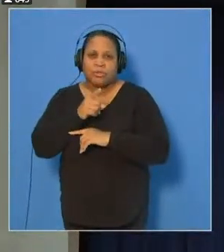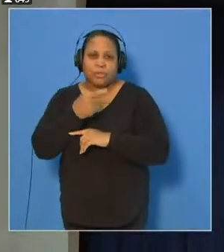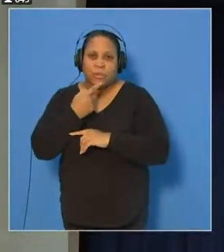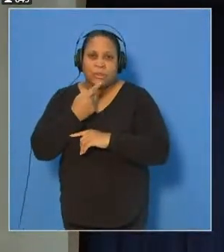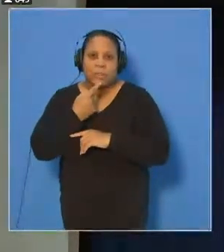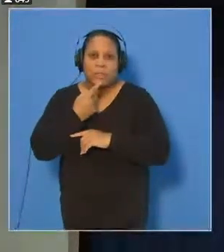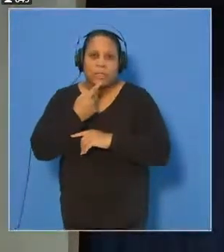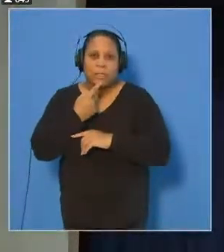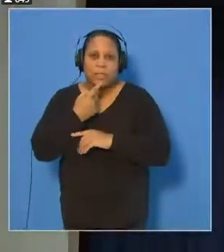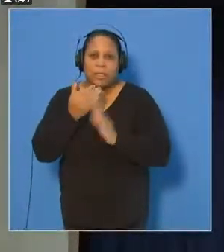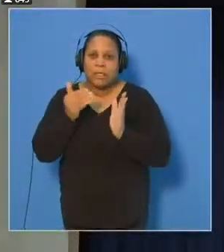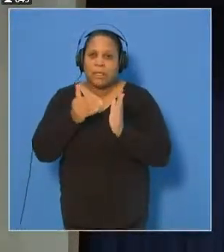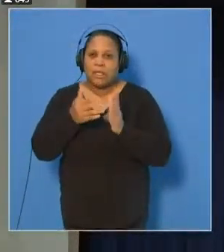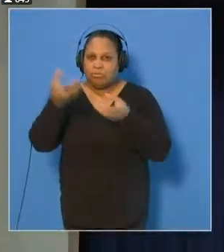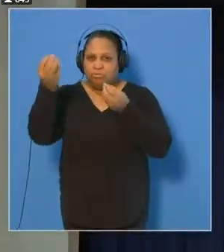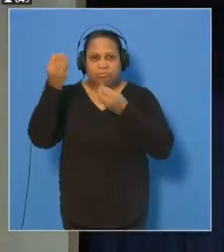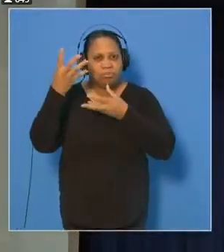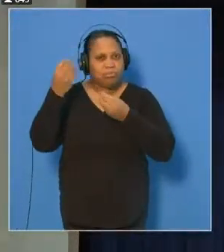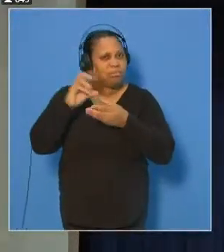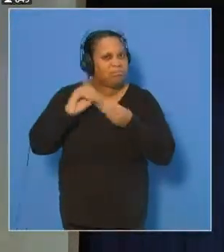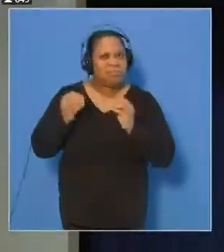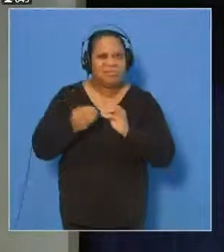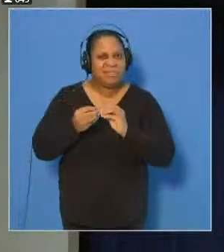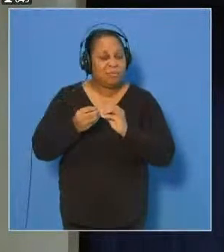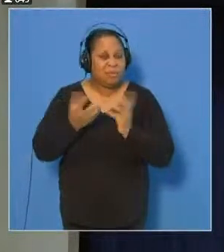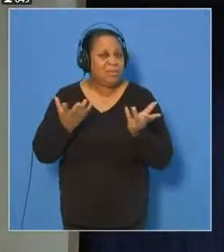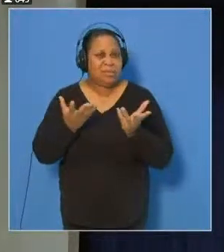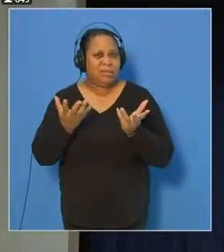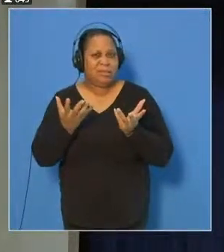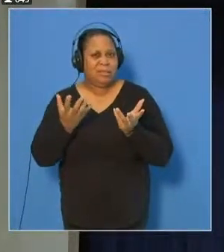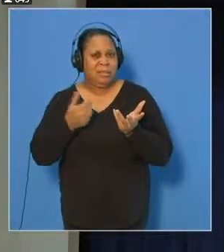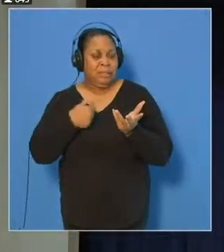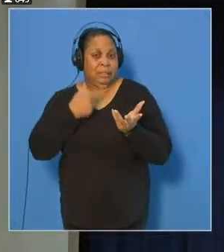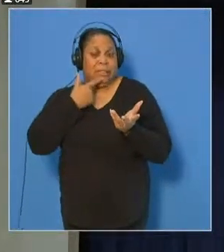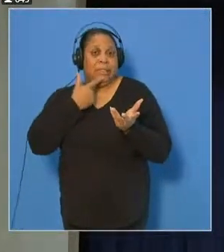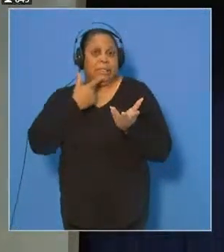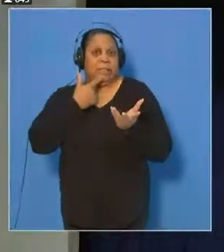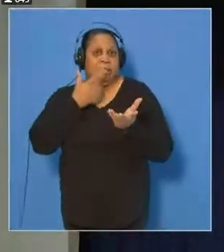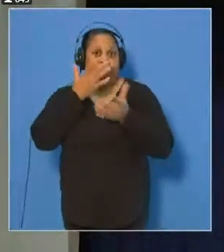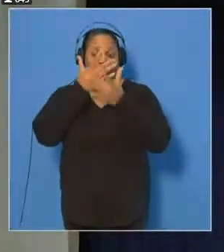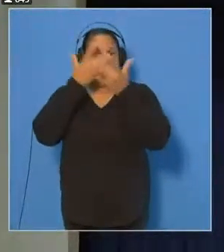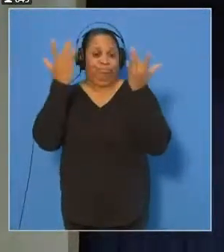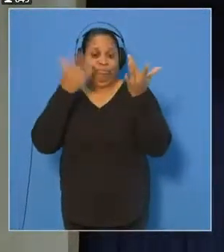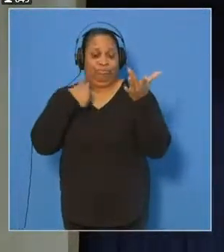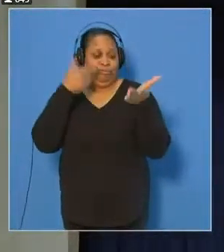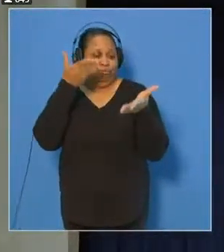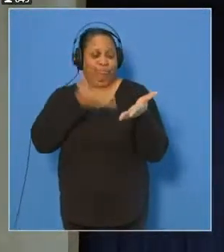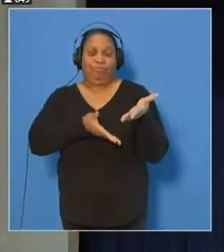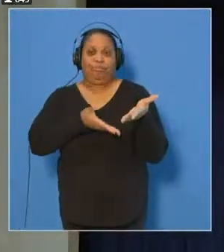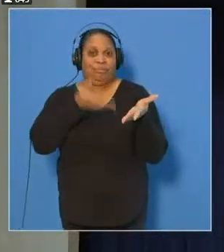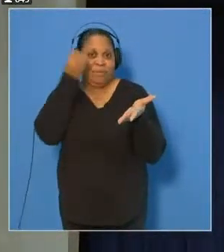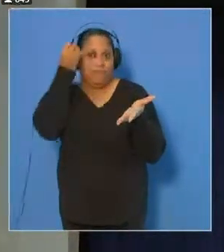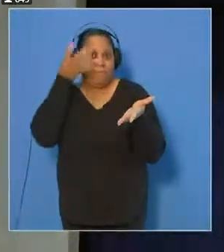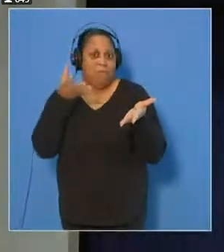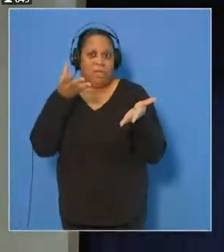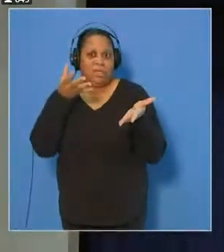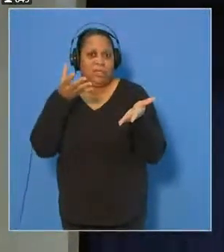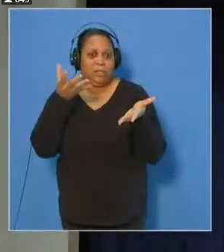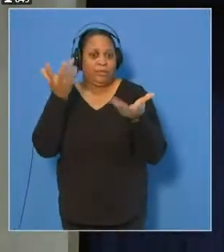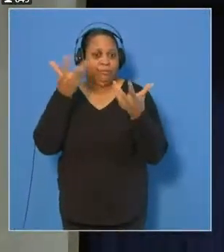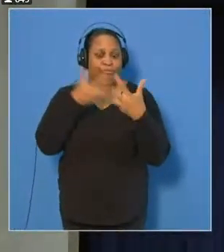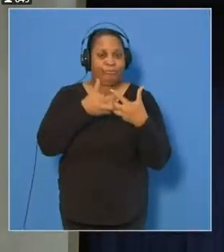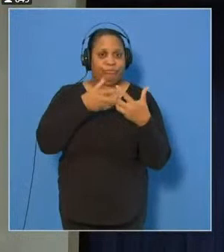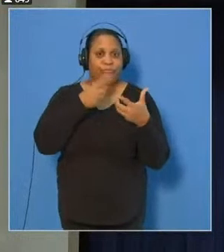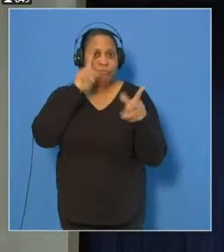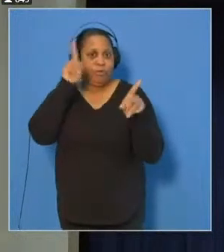just recounted some numbers, some Yes. figures, and I'm saying I don't have in front of me that information to corroborate what